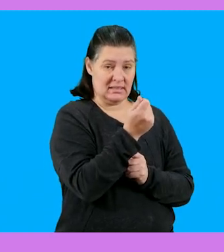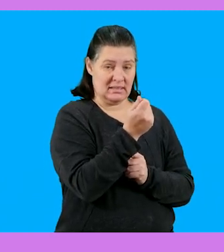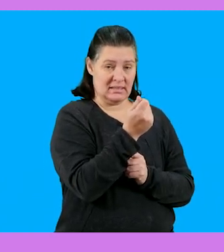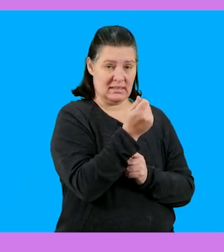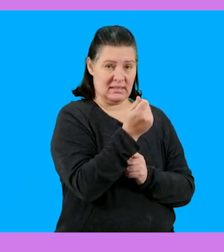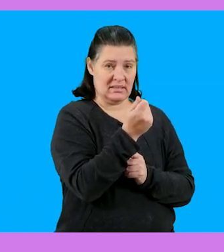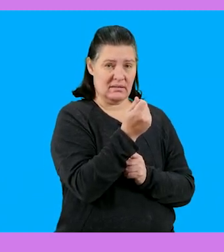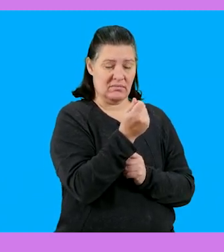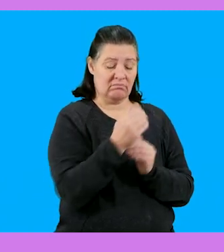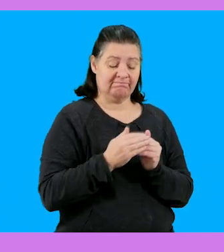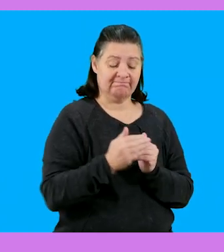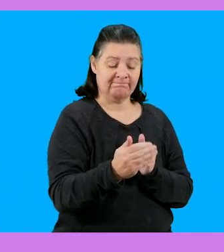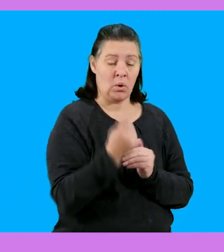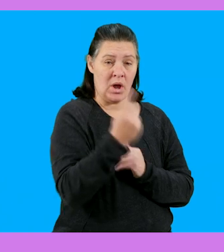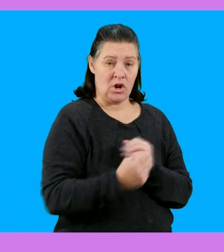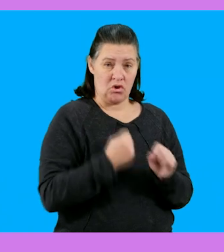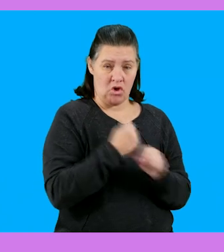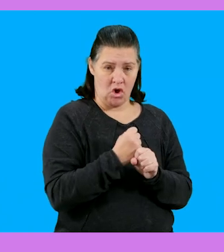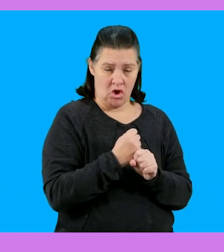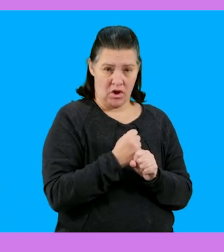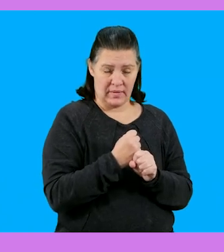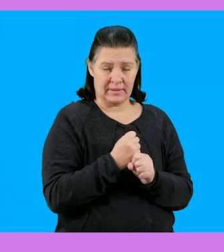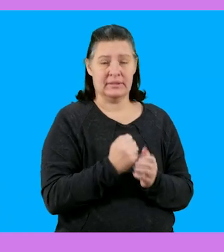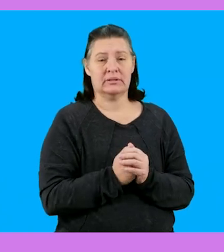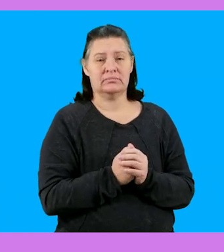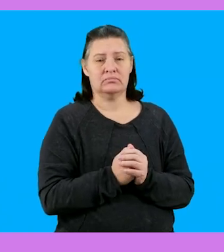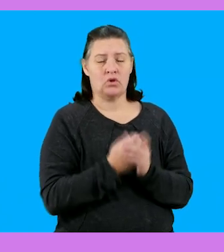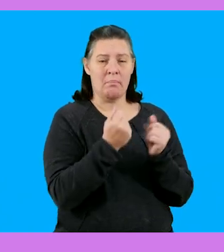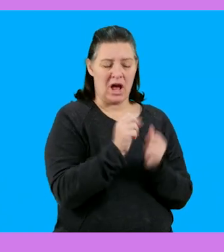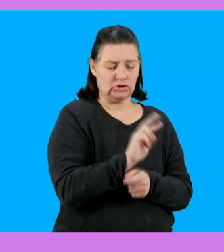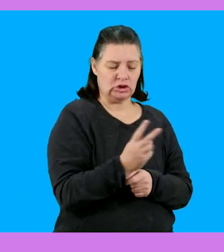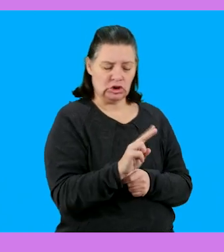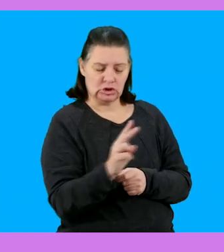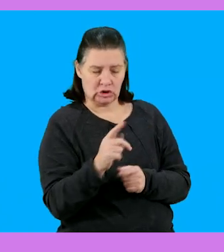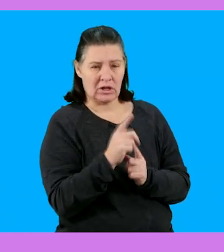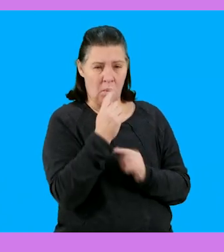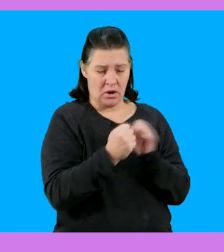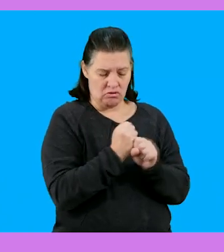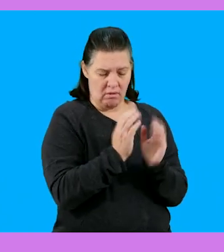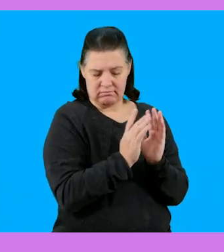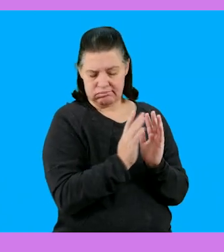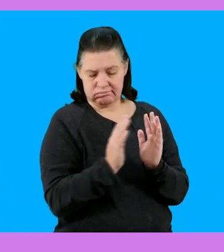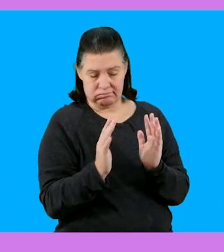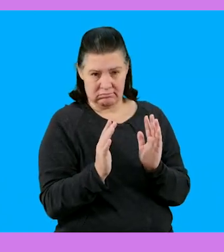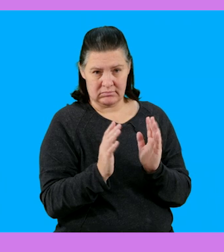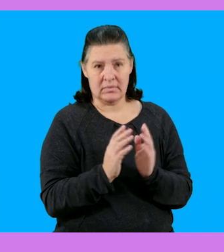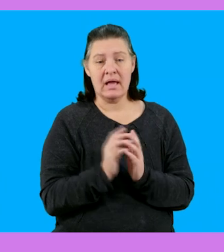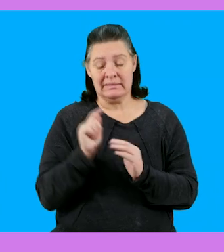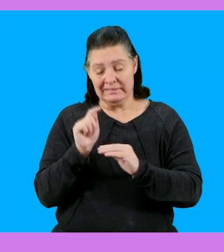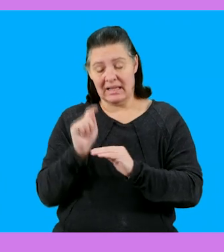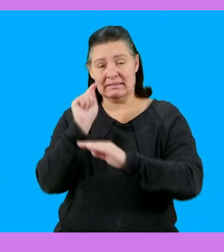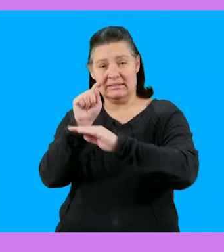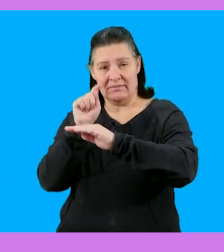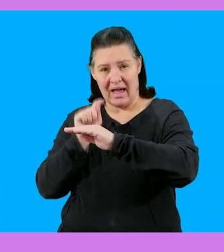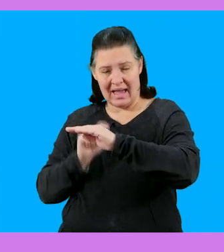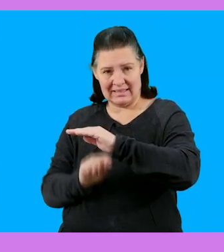and that will be during 1 year, normally over a period of 1 year, right? And I'll